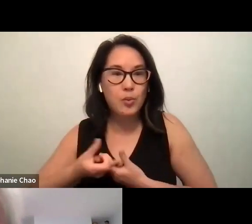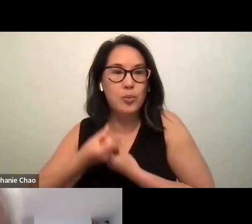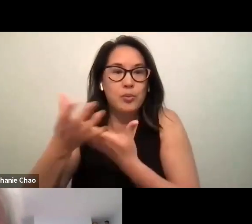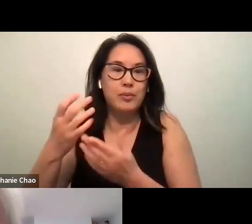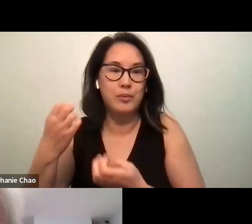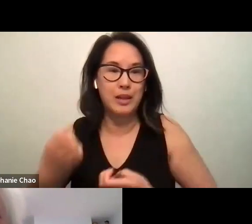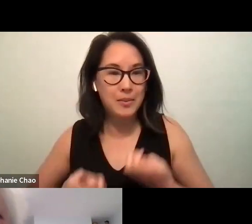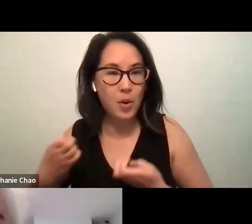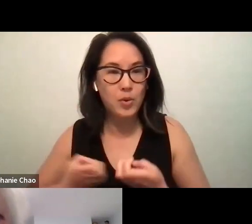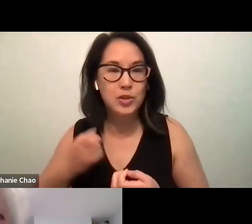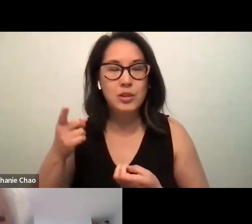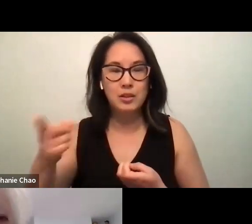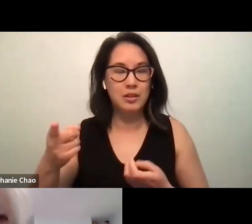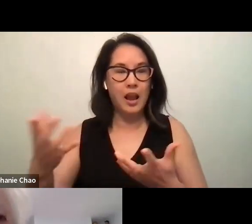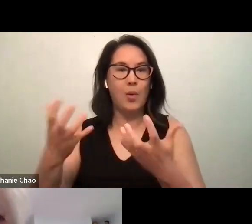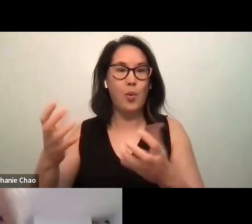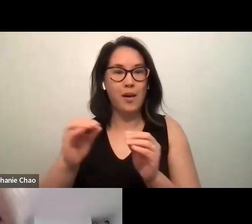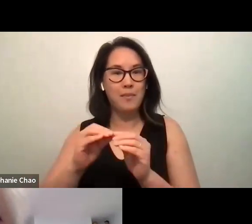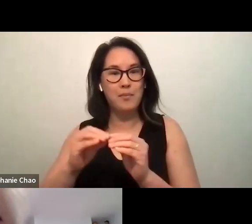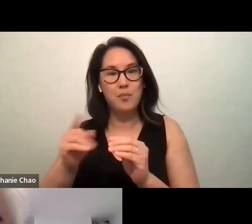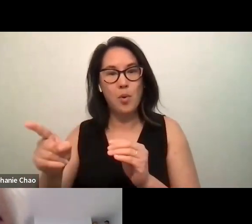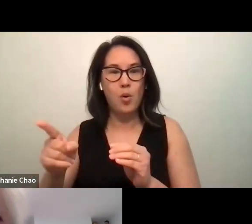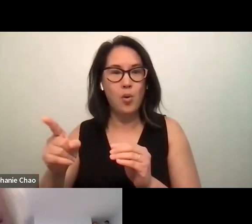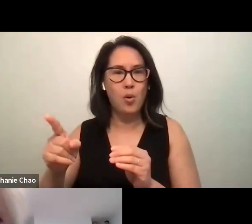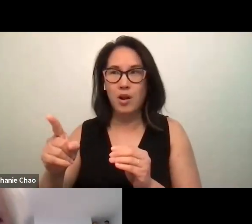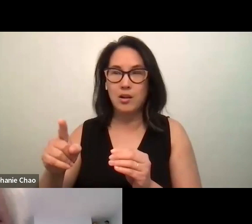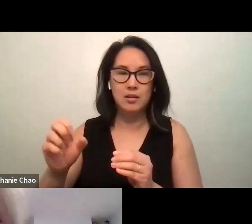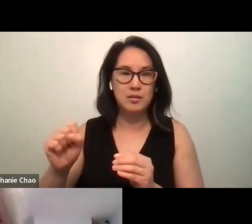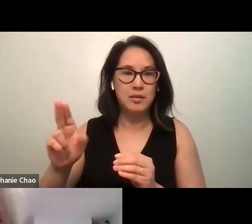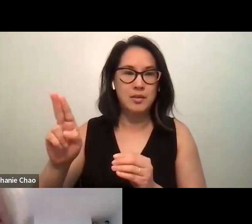that's much more leaning into subjectivity and